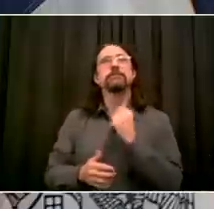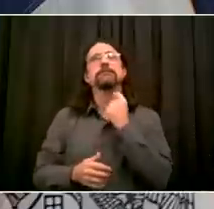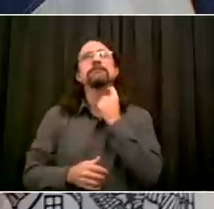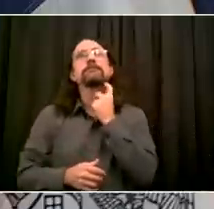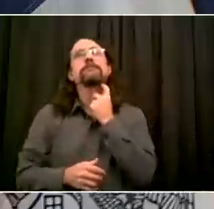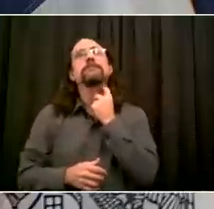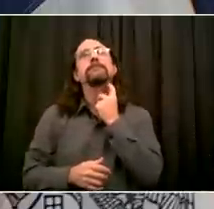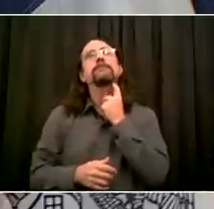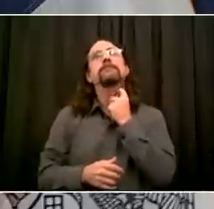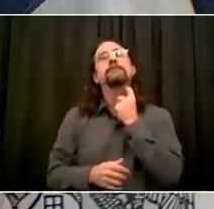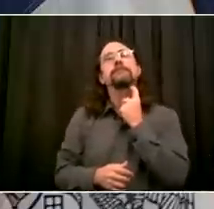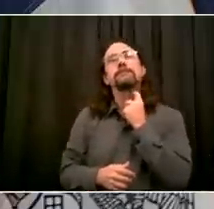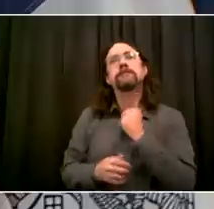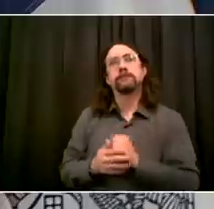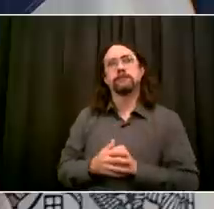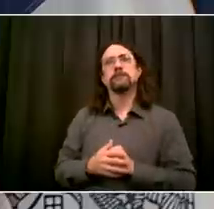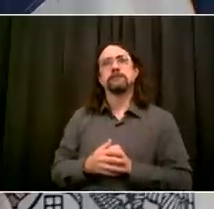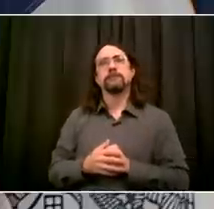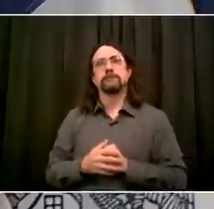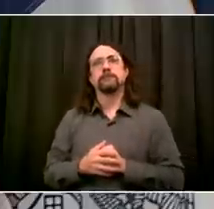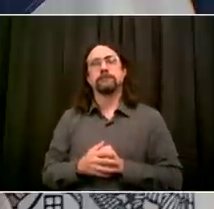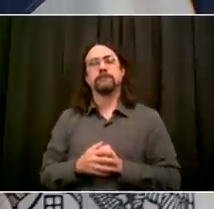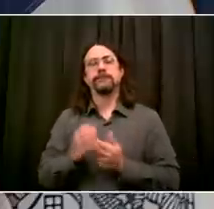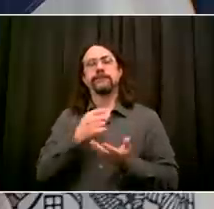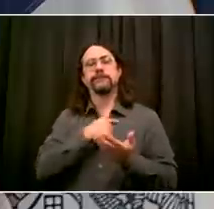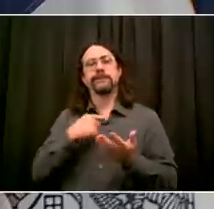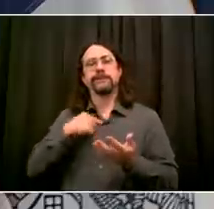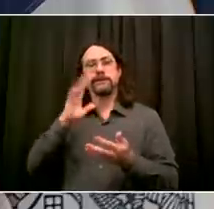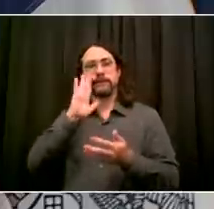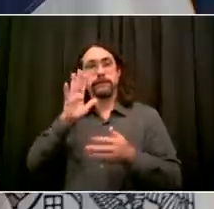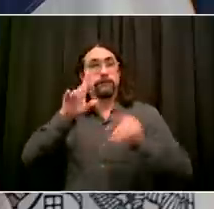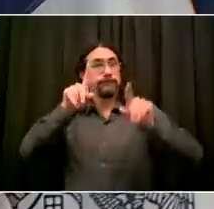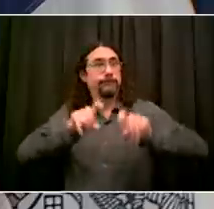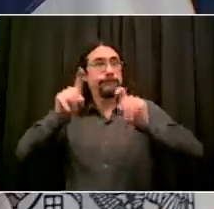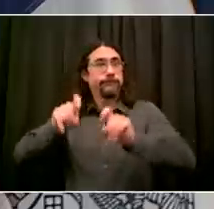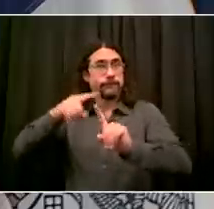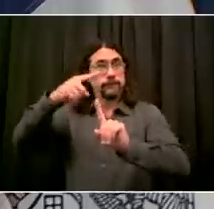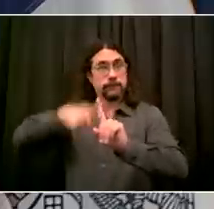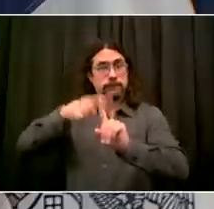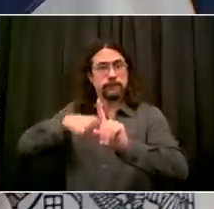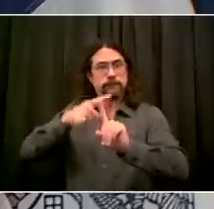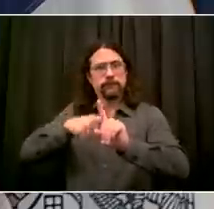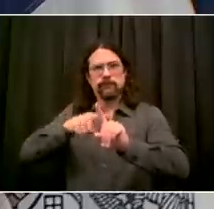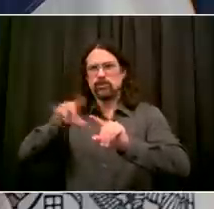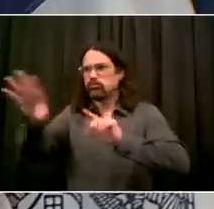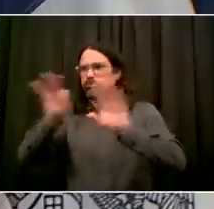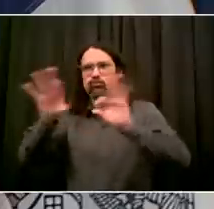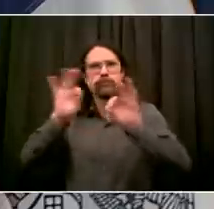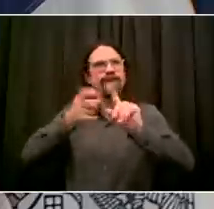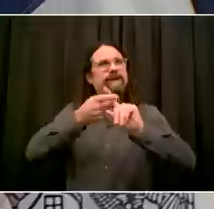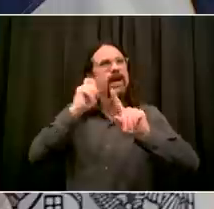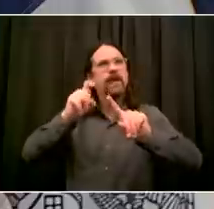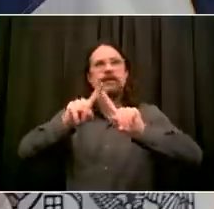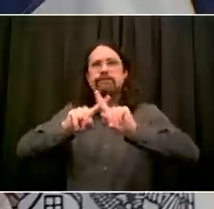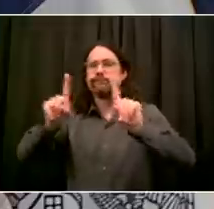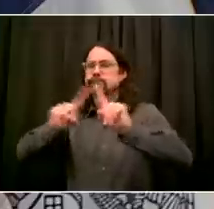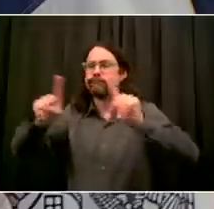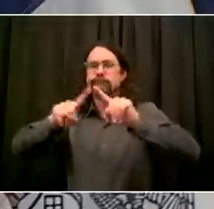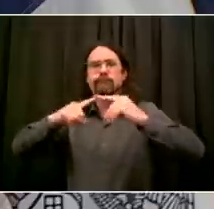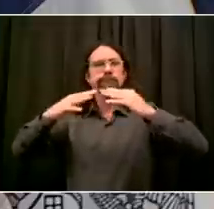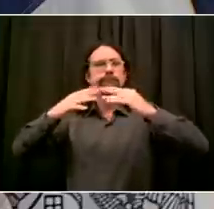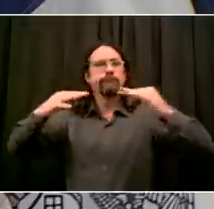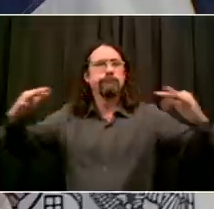your peace of mind. So all families should participate and sign up on that consent form. The